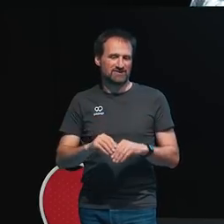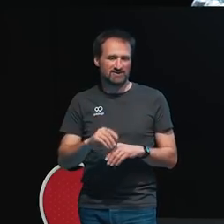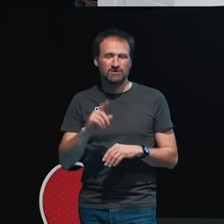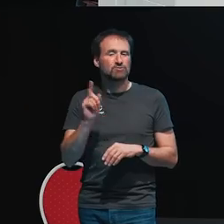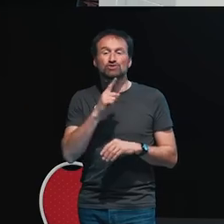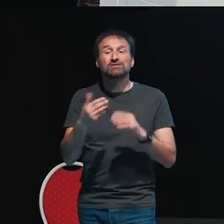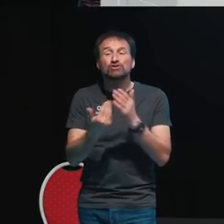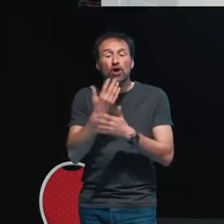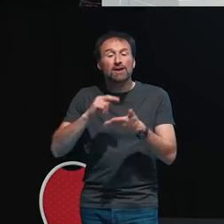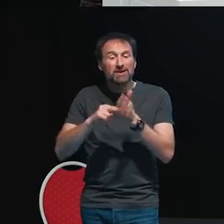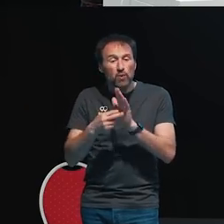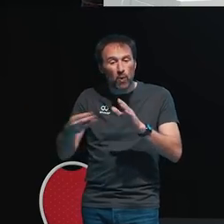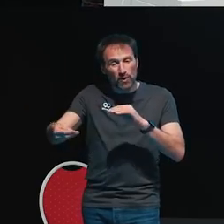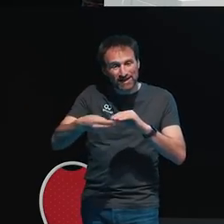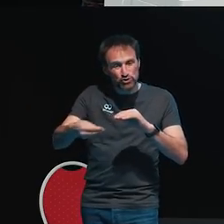methods.